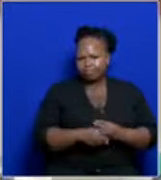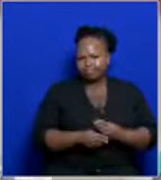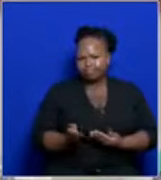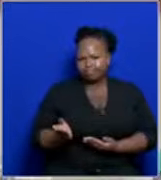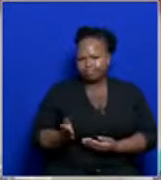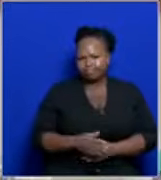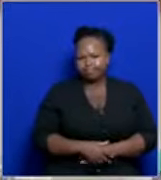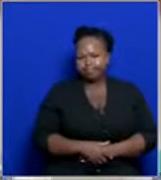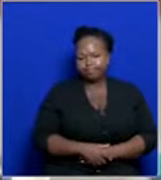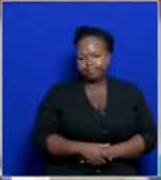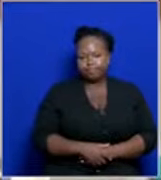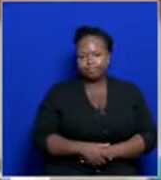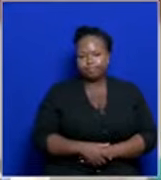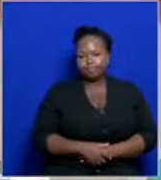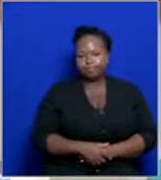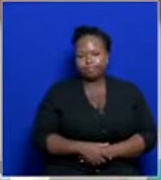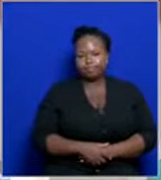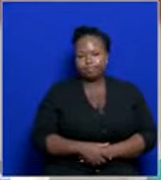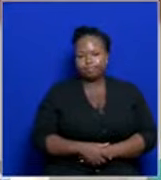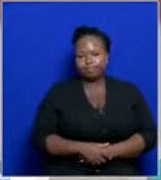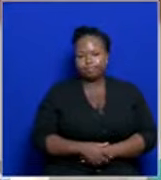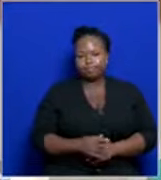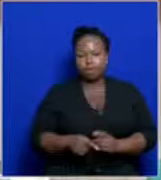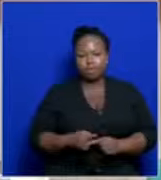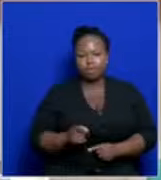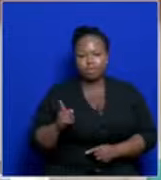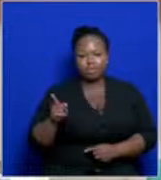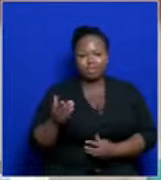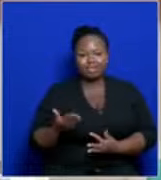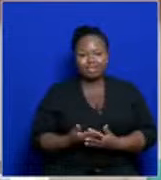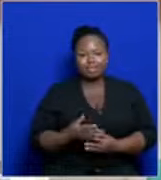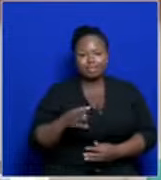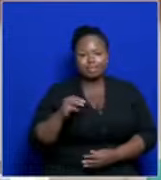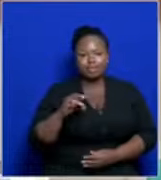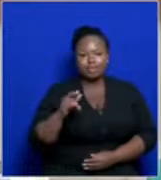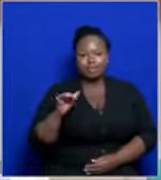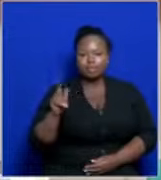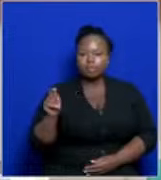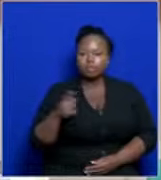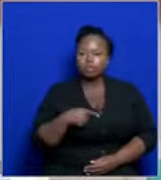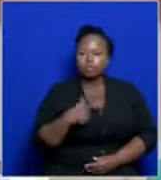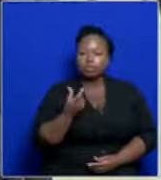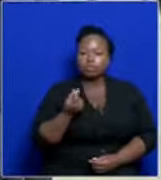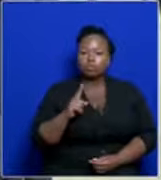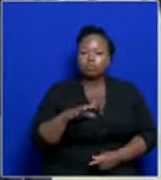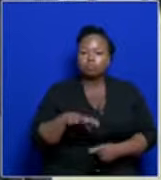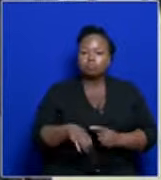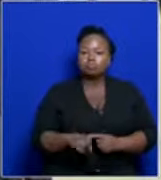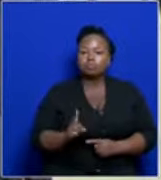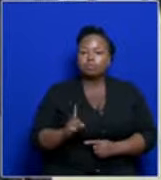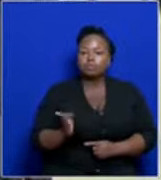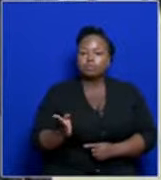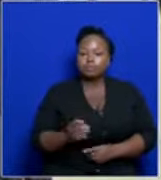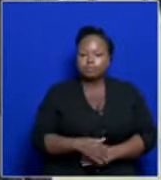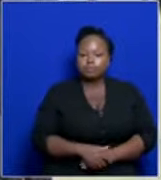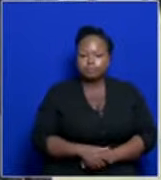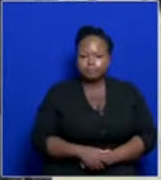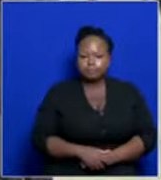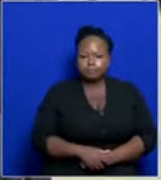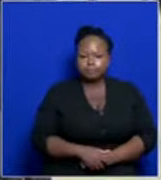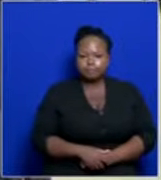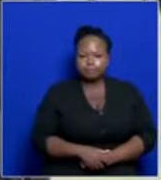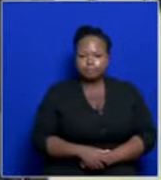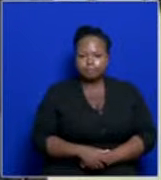regarding this Mayerton case? What have you been able to establish about it in the interim? In Mayerton